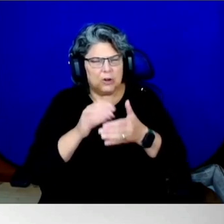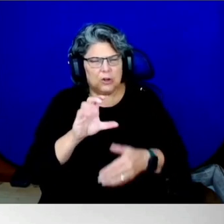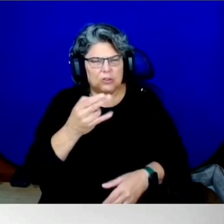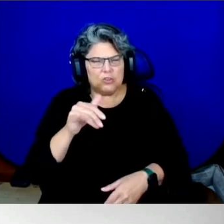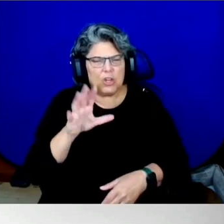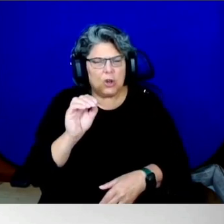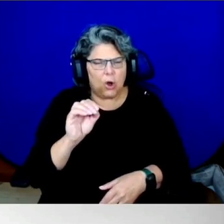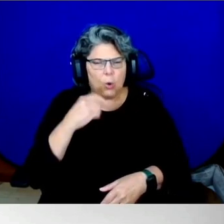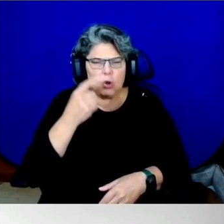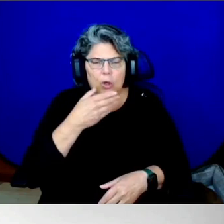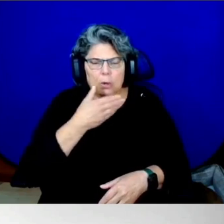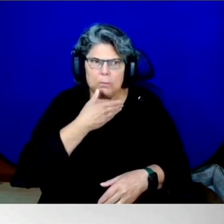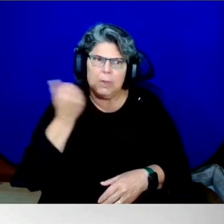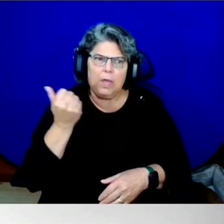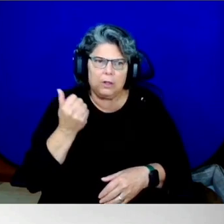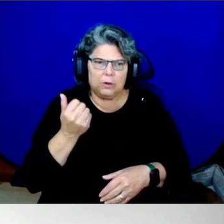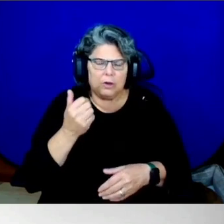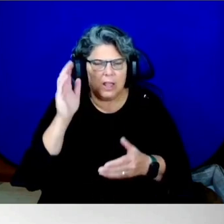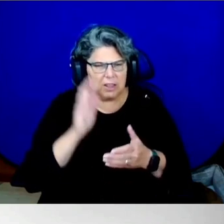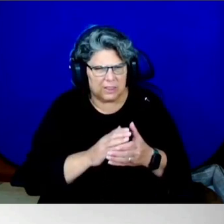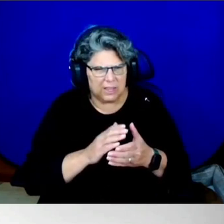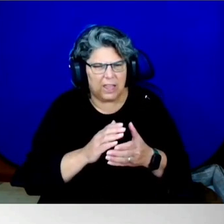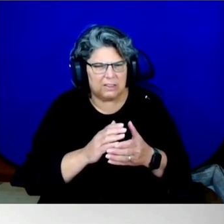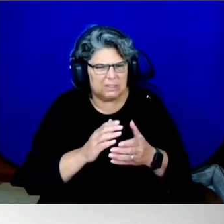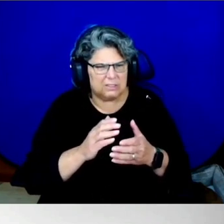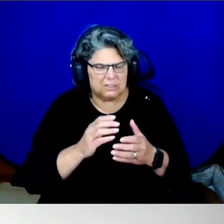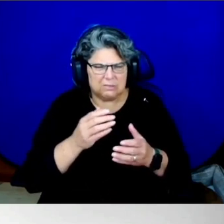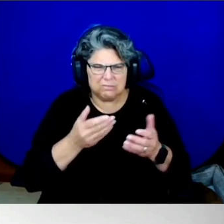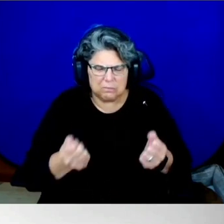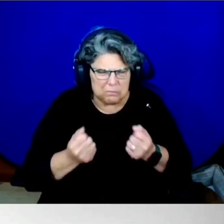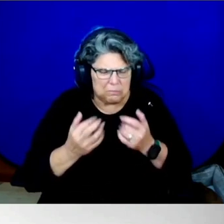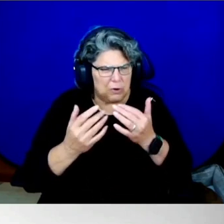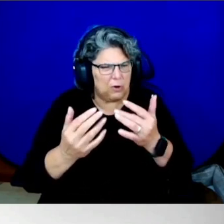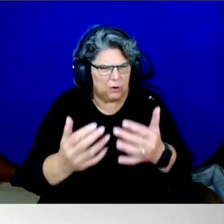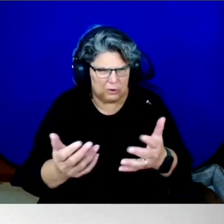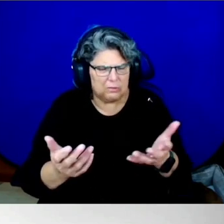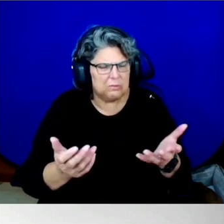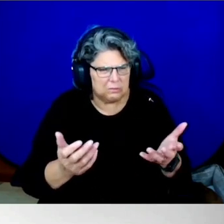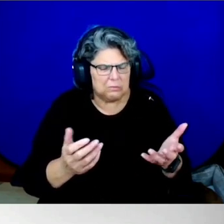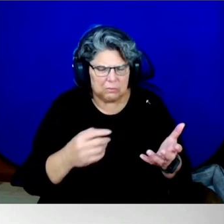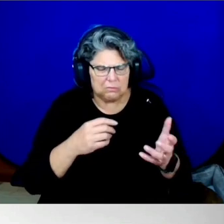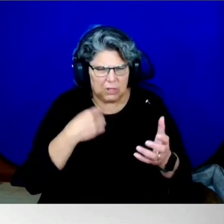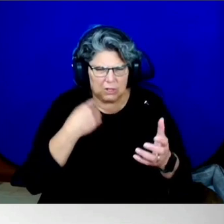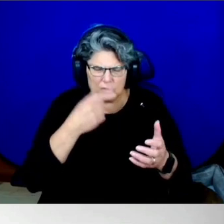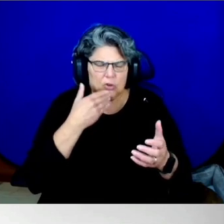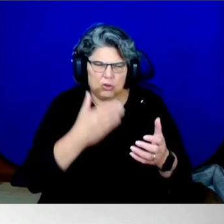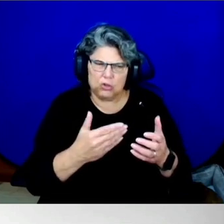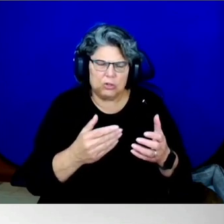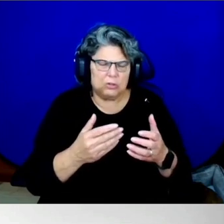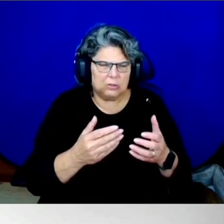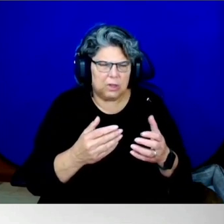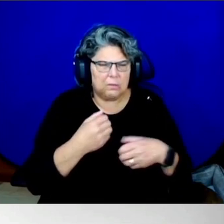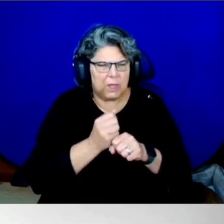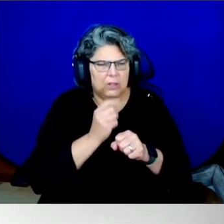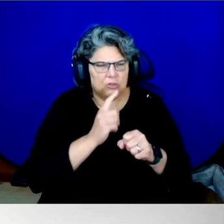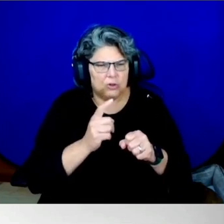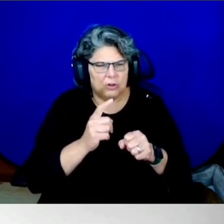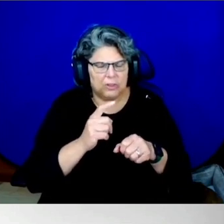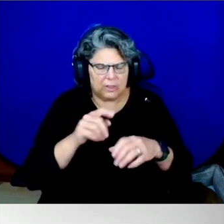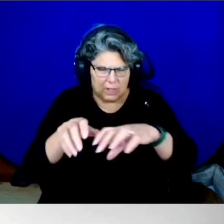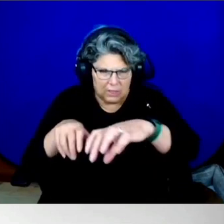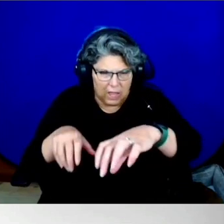fuels. Not much heat left in there, but we're still patrolling, making sure that everything looks really good overall, and just making sure the lines that we've secured